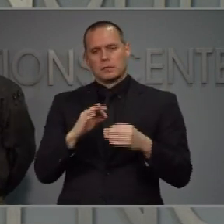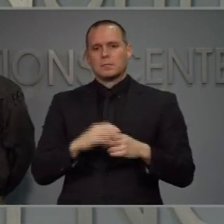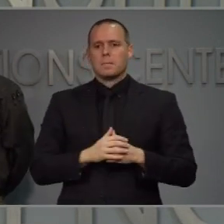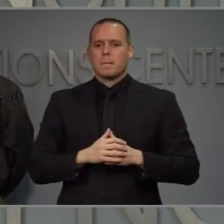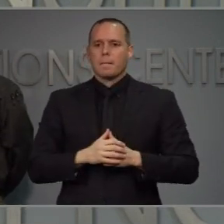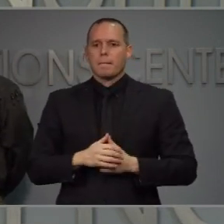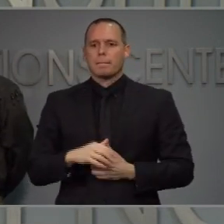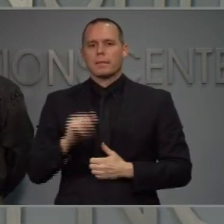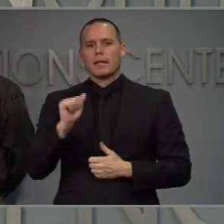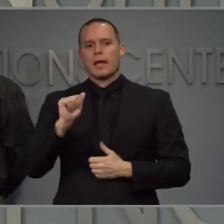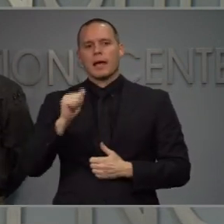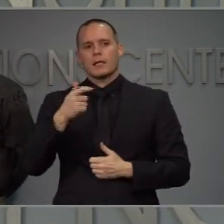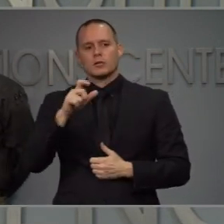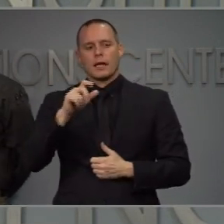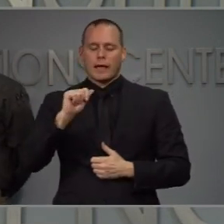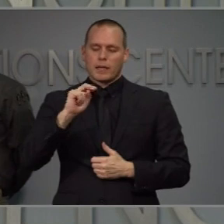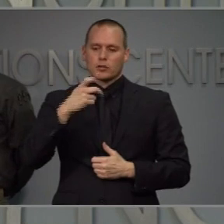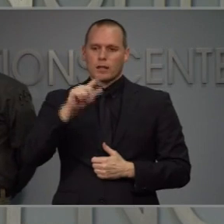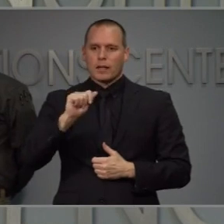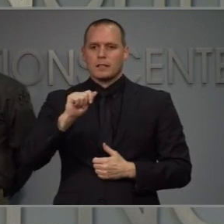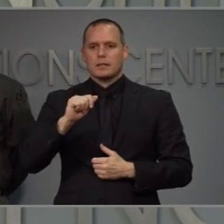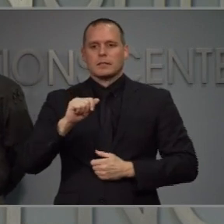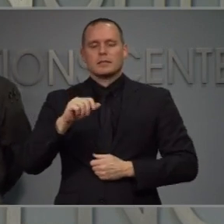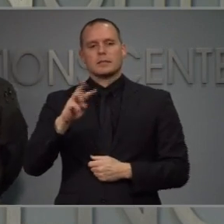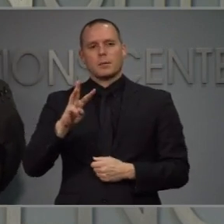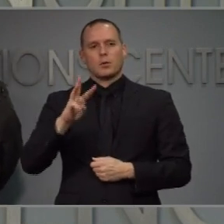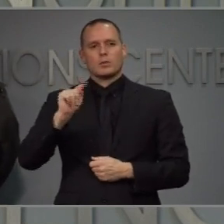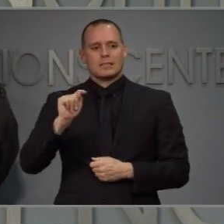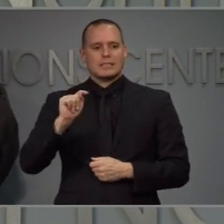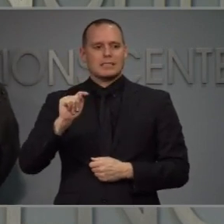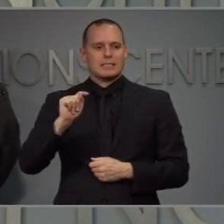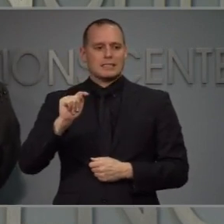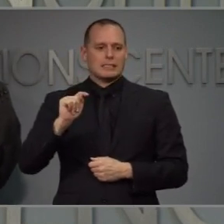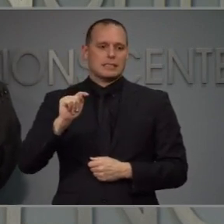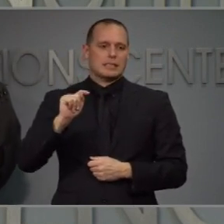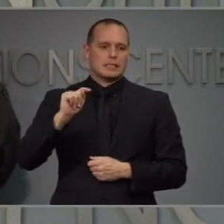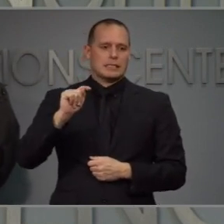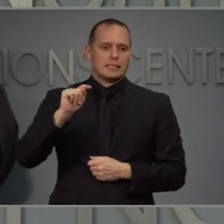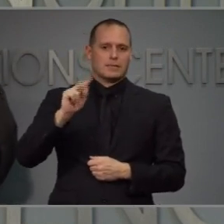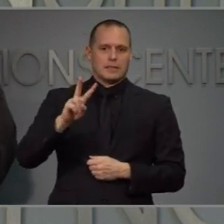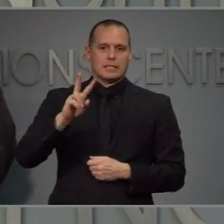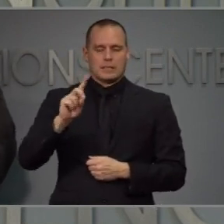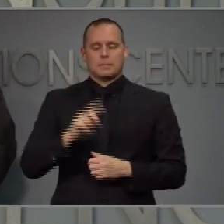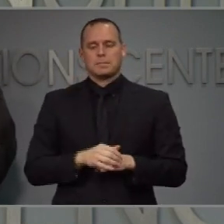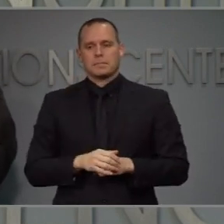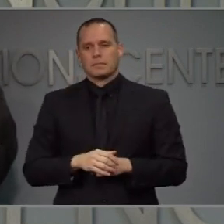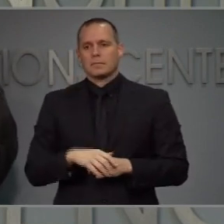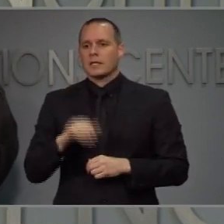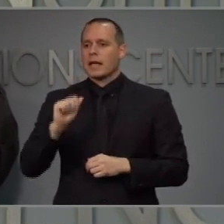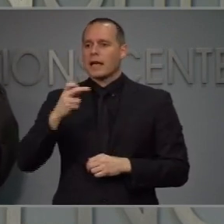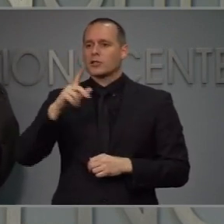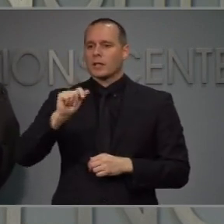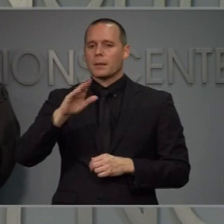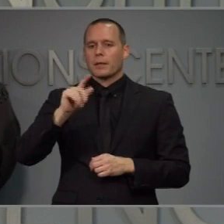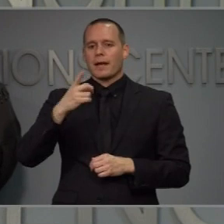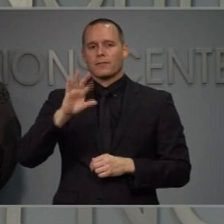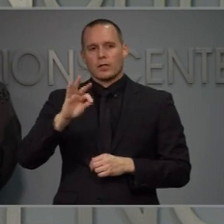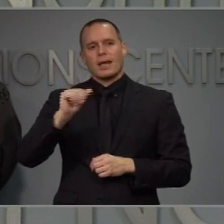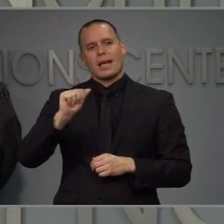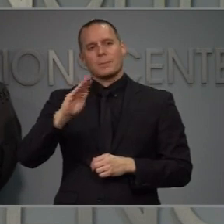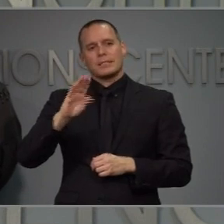Andrea Blanford, ABC 11, WTVD. Hi, Governor Cooper. It's Andrea Blanford with ABC